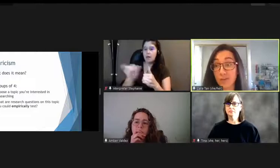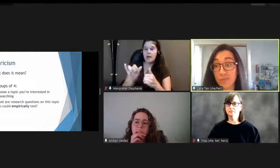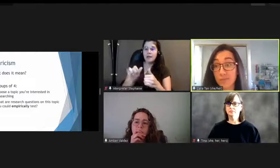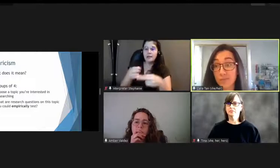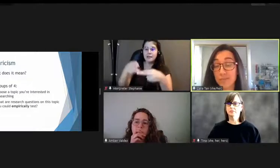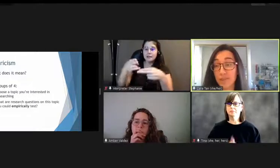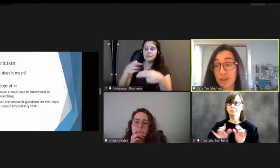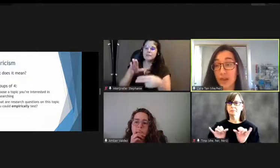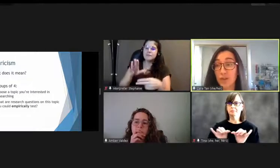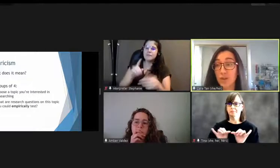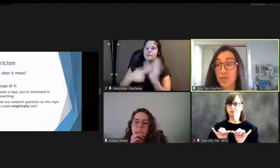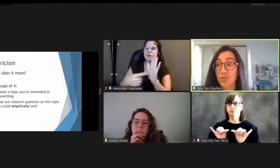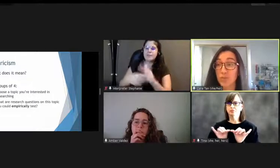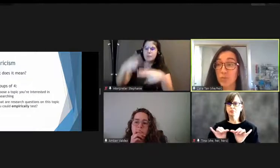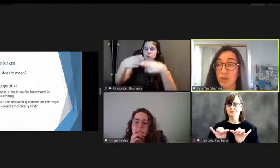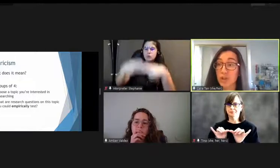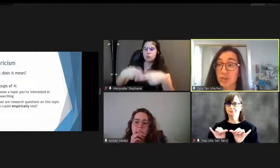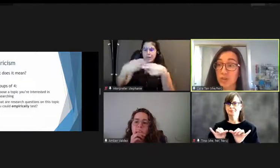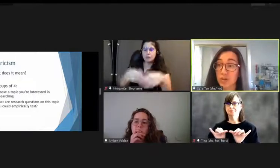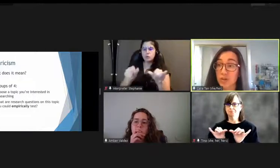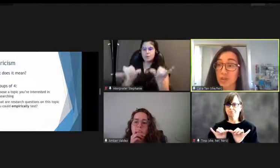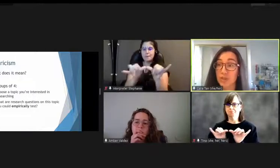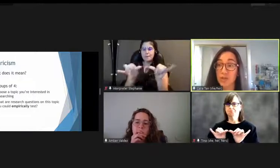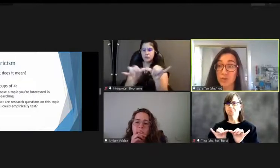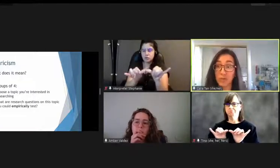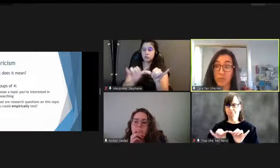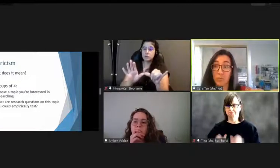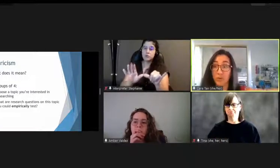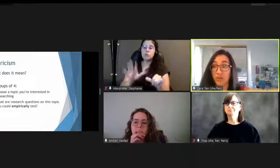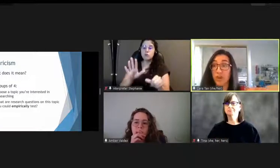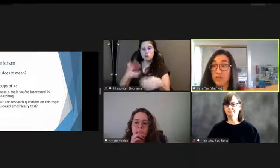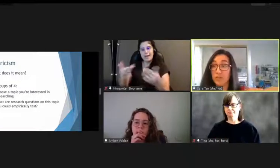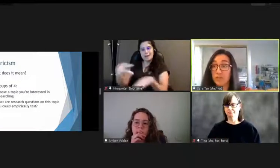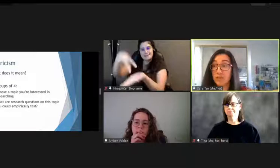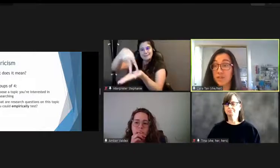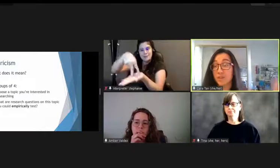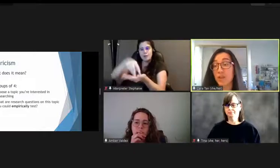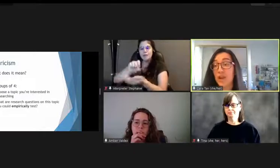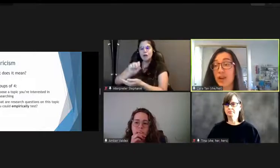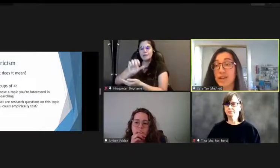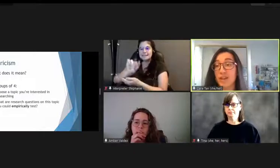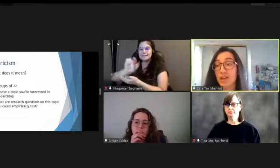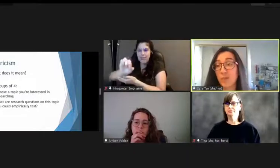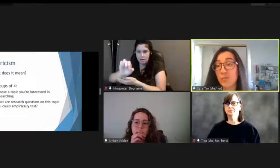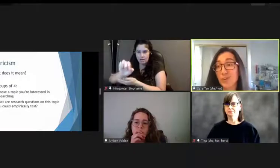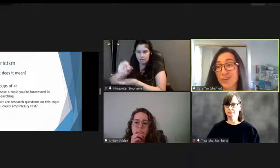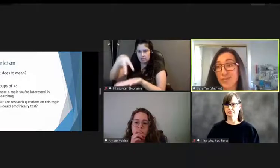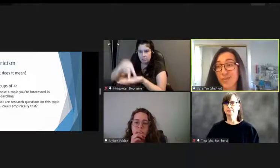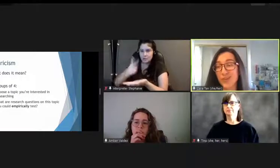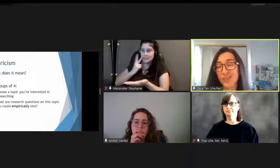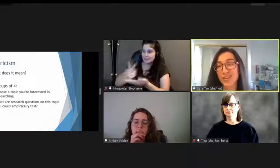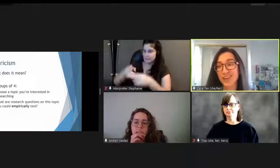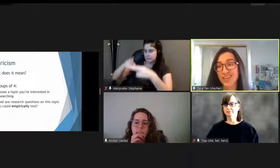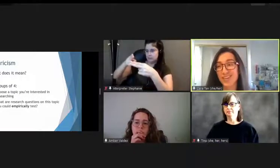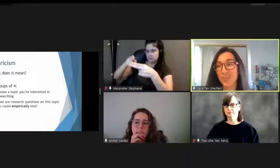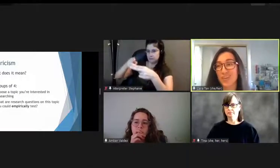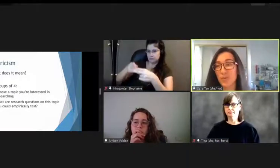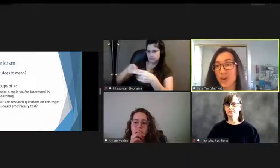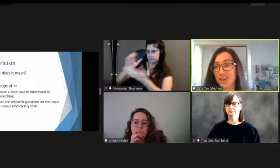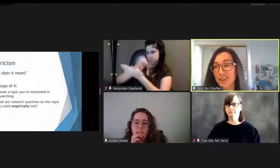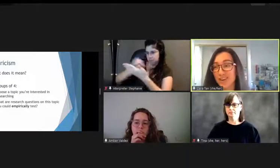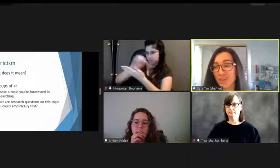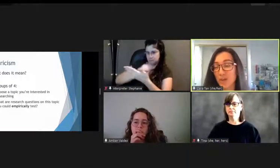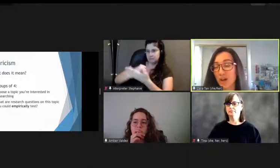scale. I can observe your blood pressure by using a blood pressure cuff. I can observe what's going on inside